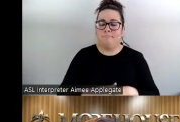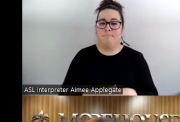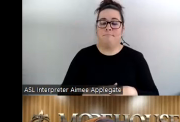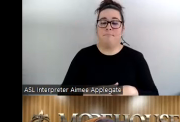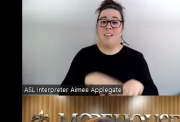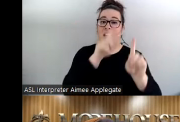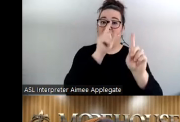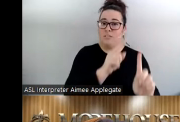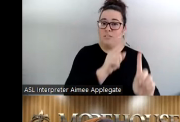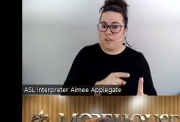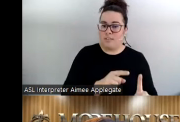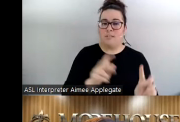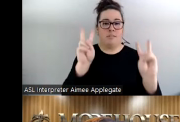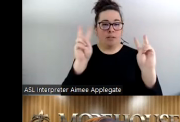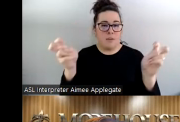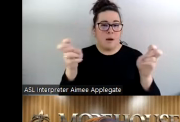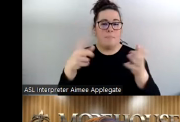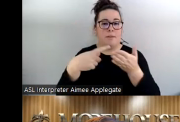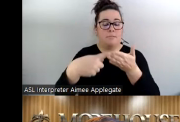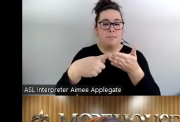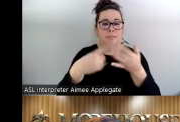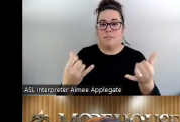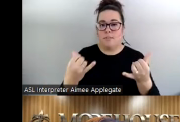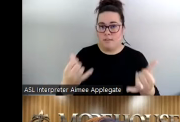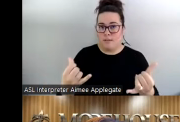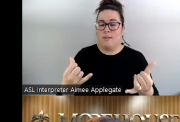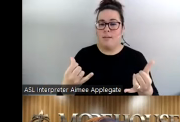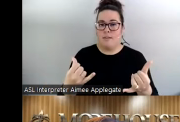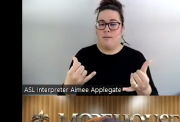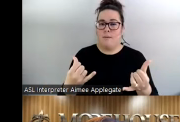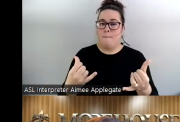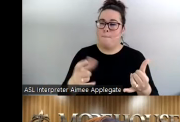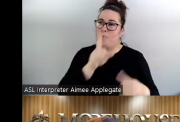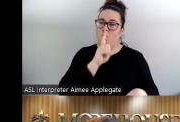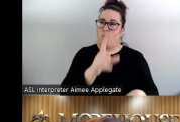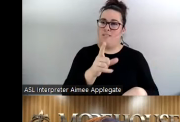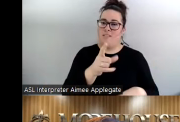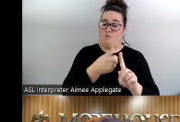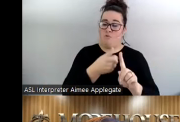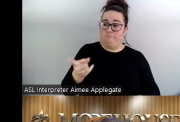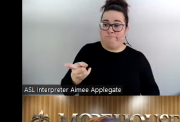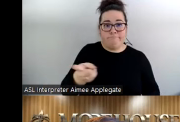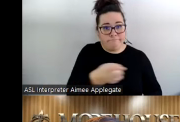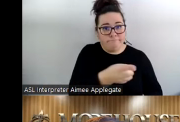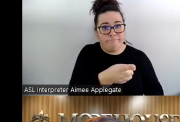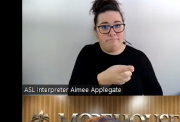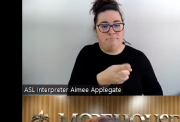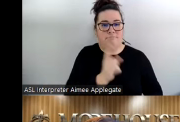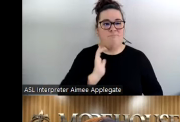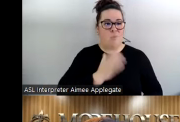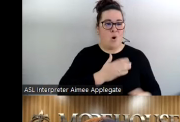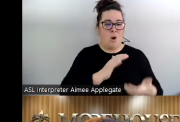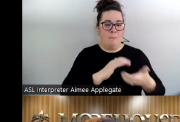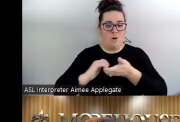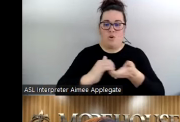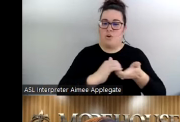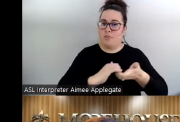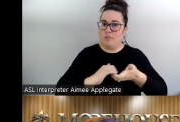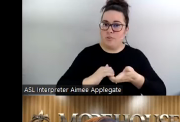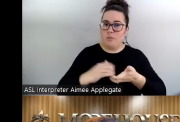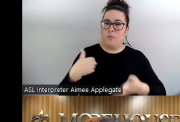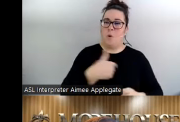the topics that will be discussed today really come from you all. It comes from our partners as we talk about and think